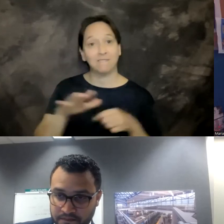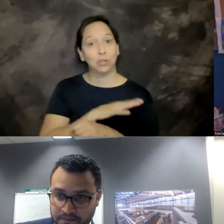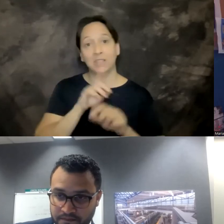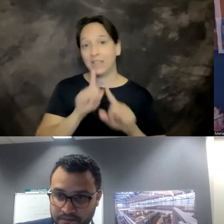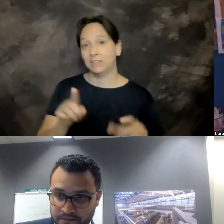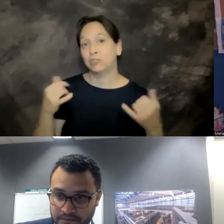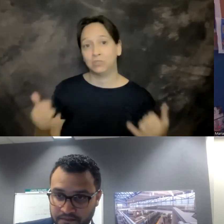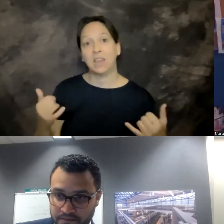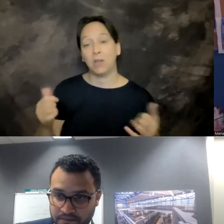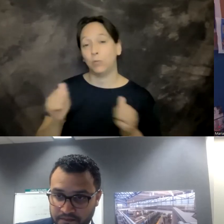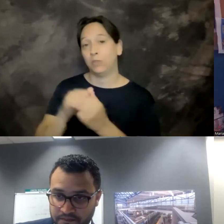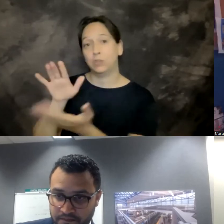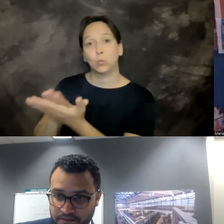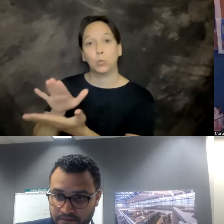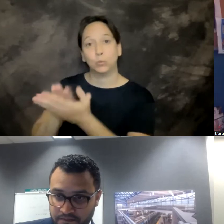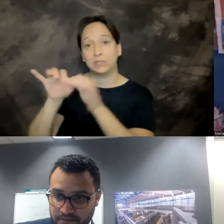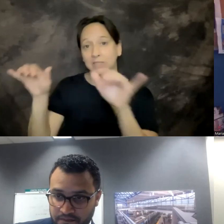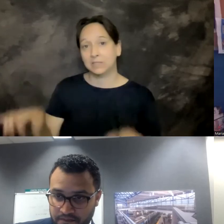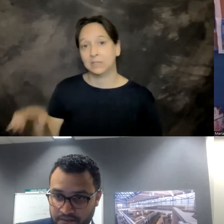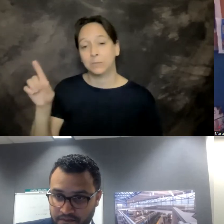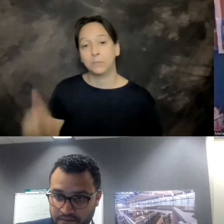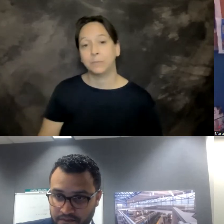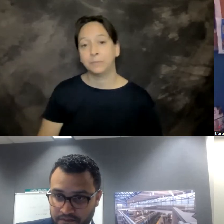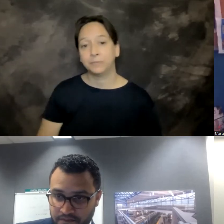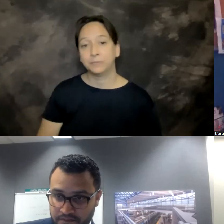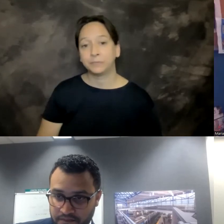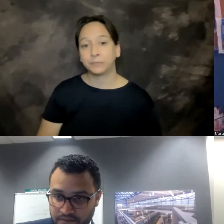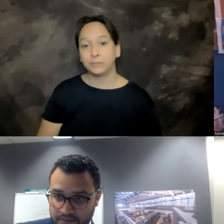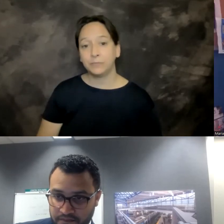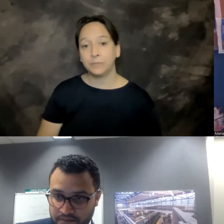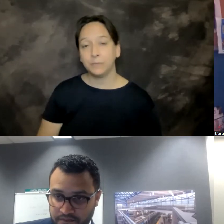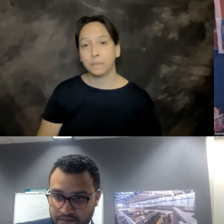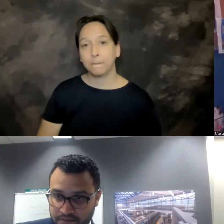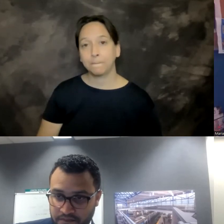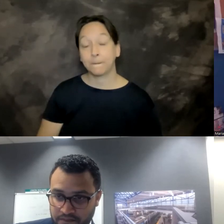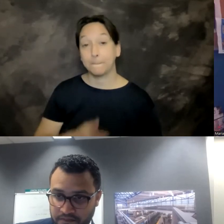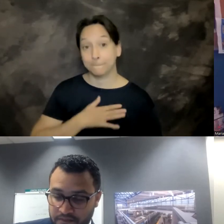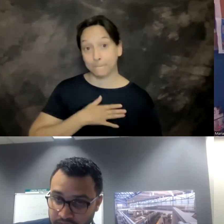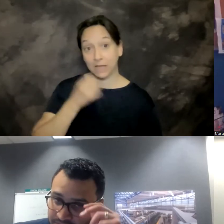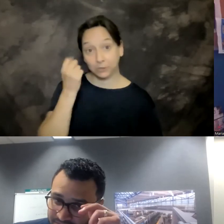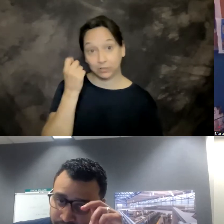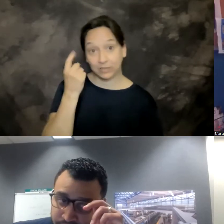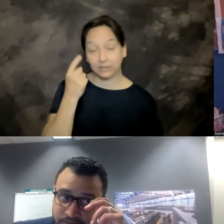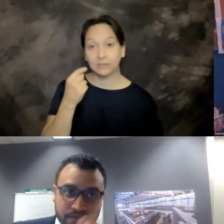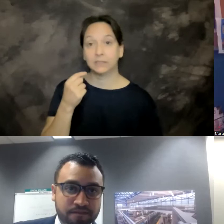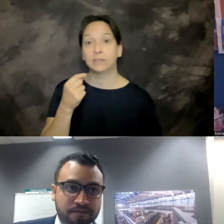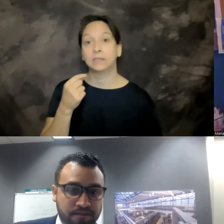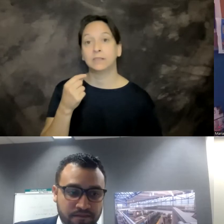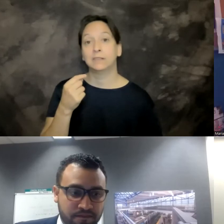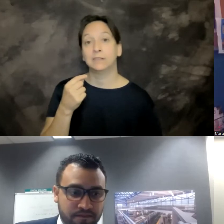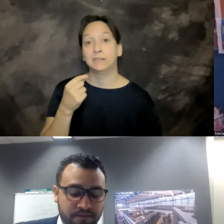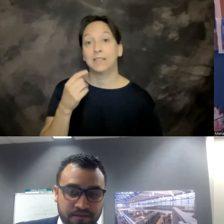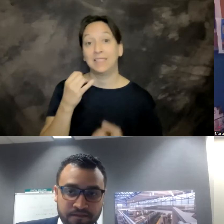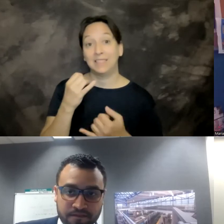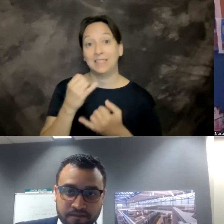with BPS. This goes without saying. My understanding is that the last week